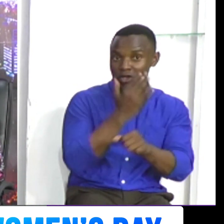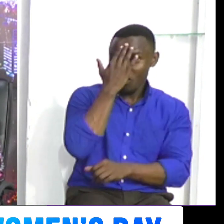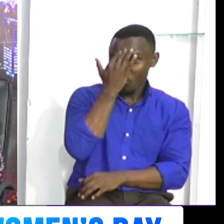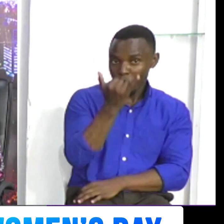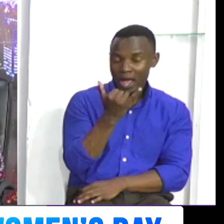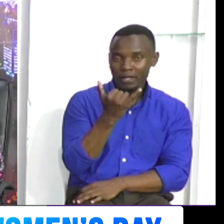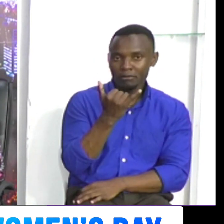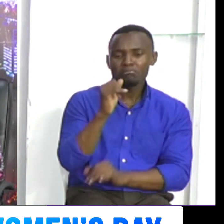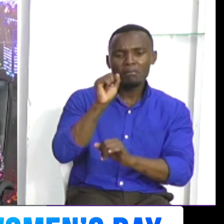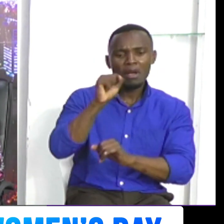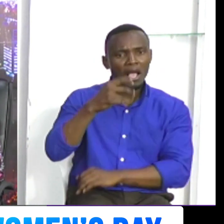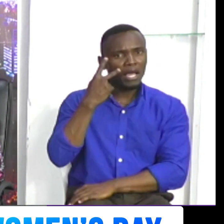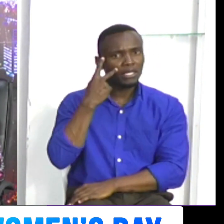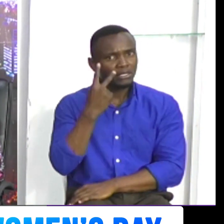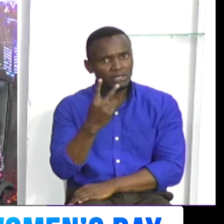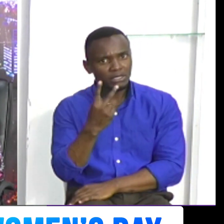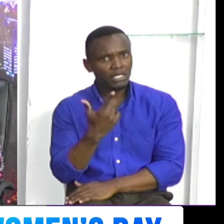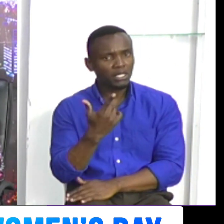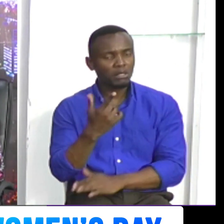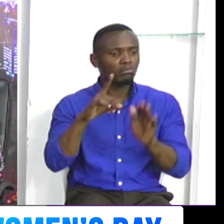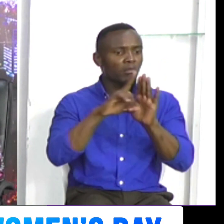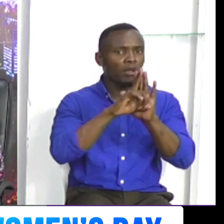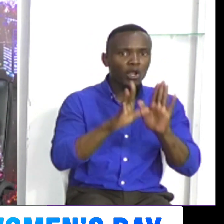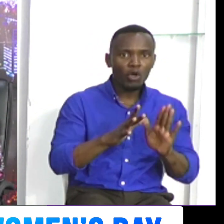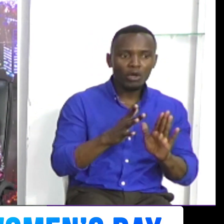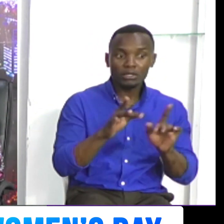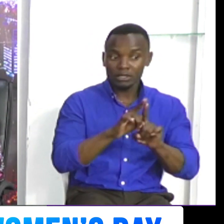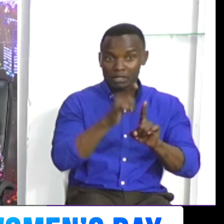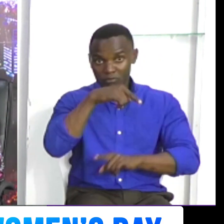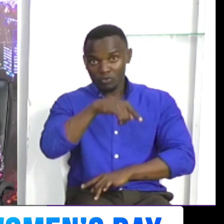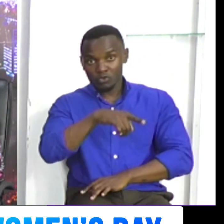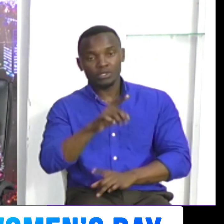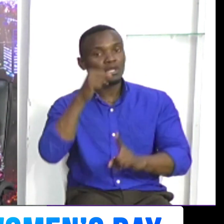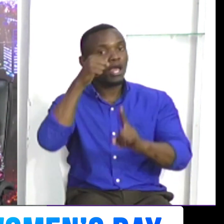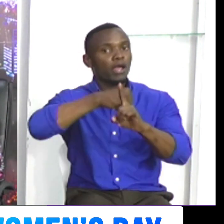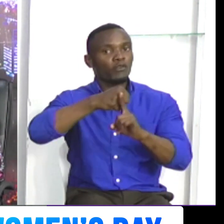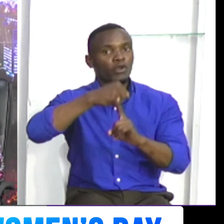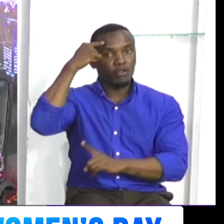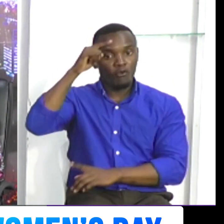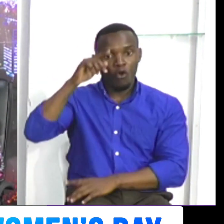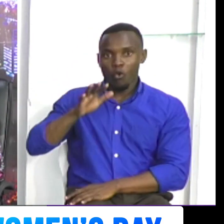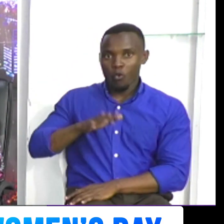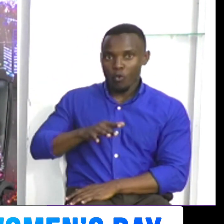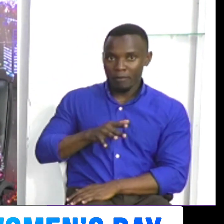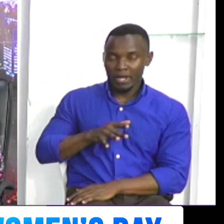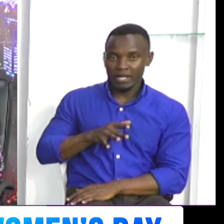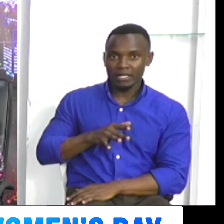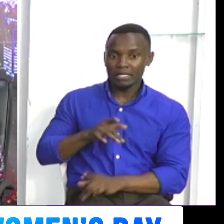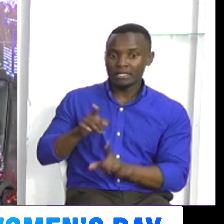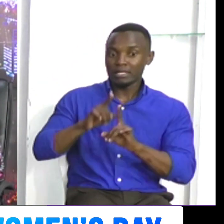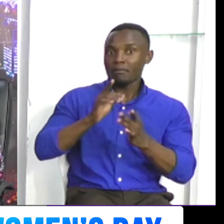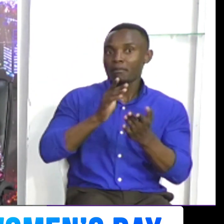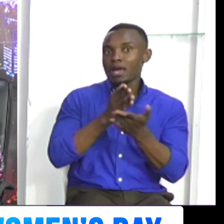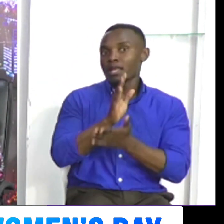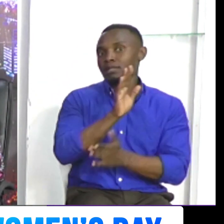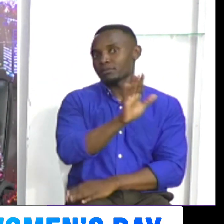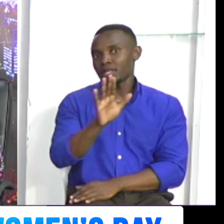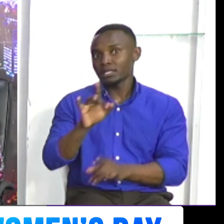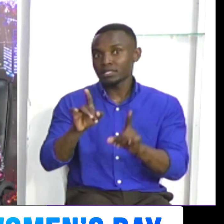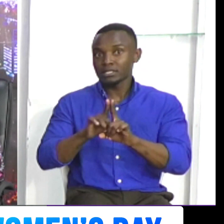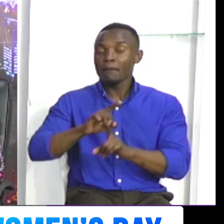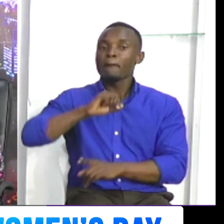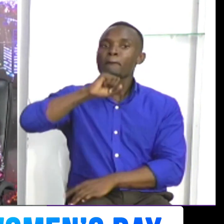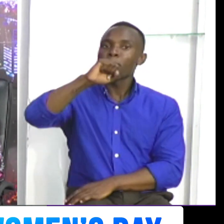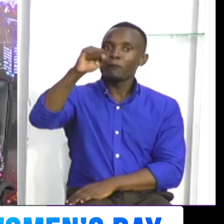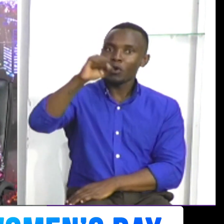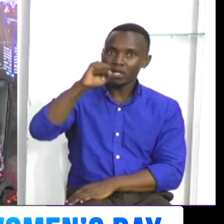we have people like you advocating for the rights of women. And when I look at the political world, at least we